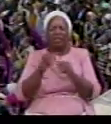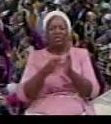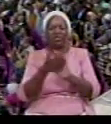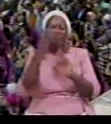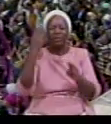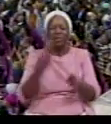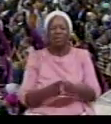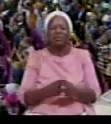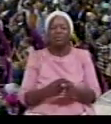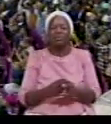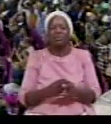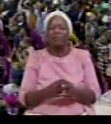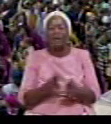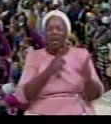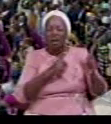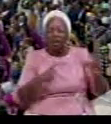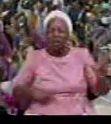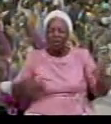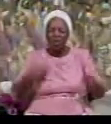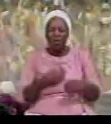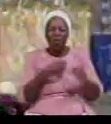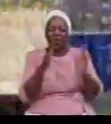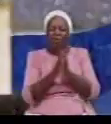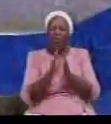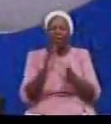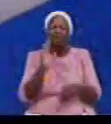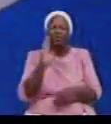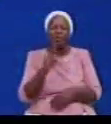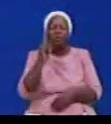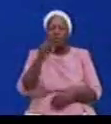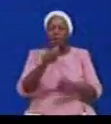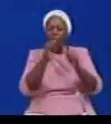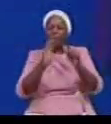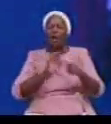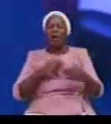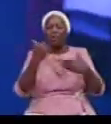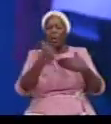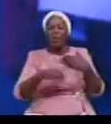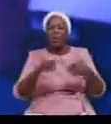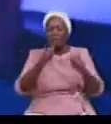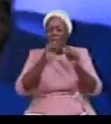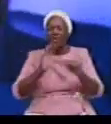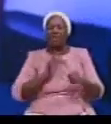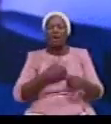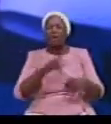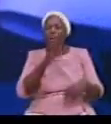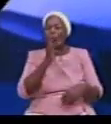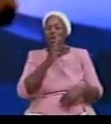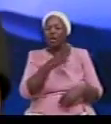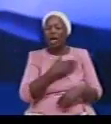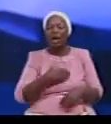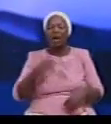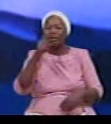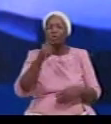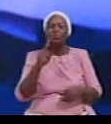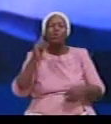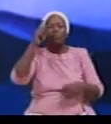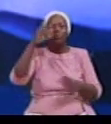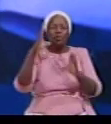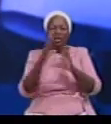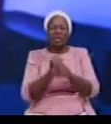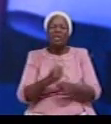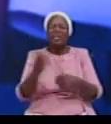name. Lord, we pray you bless our bread, you bless our water, and you take